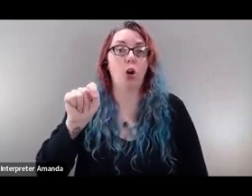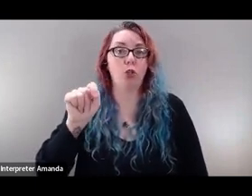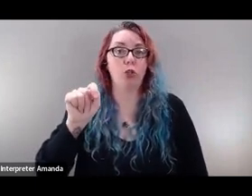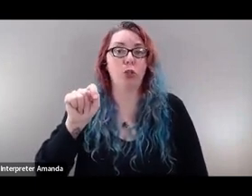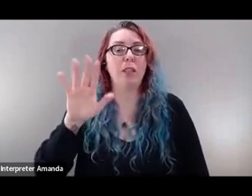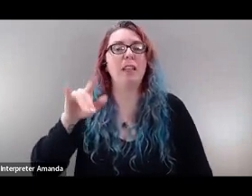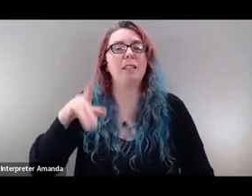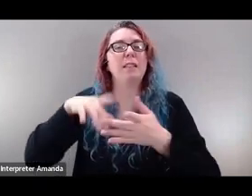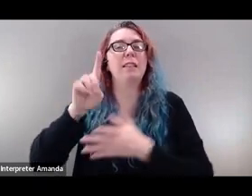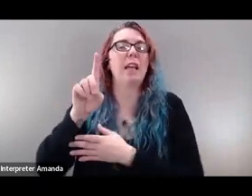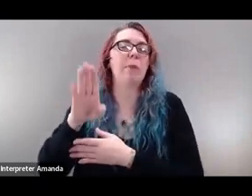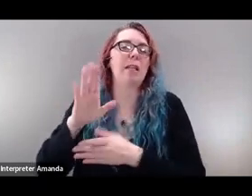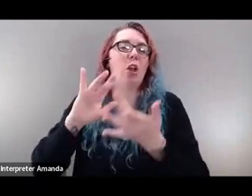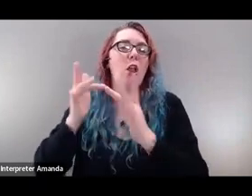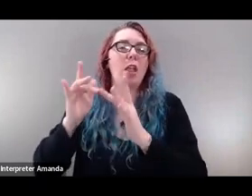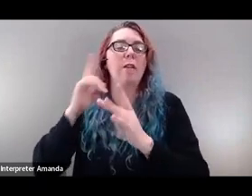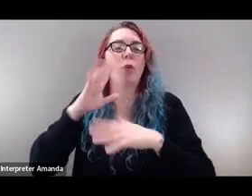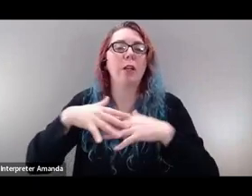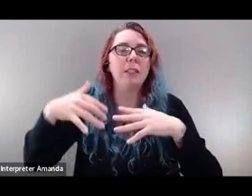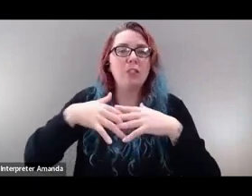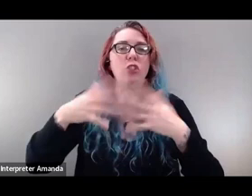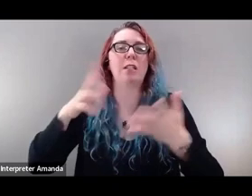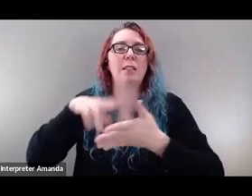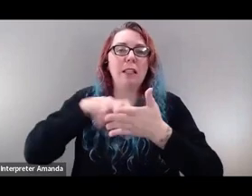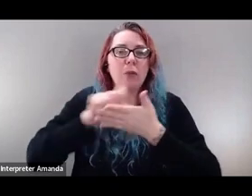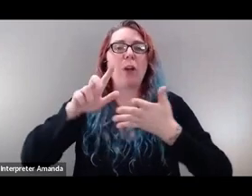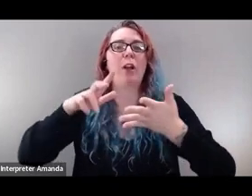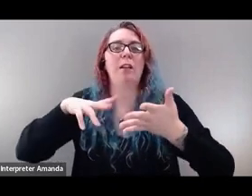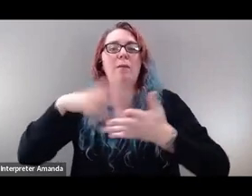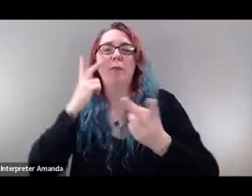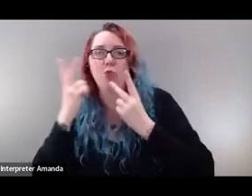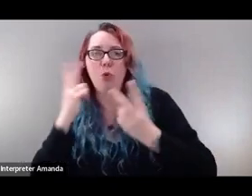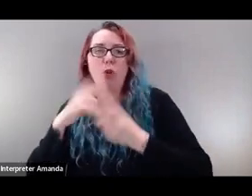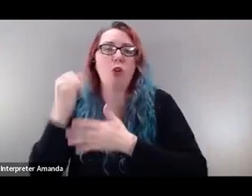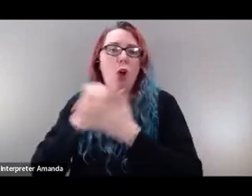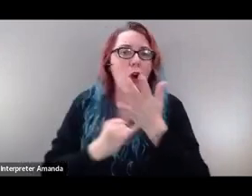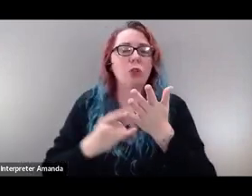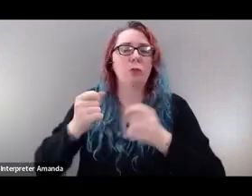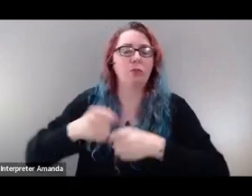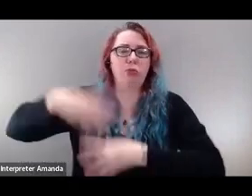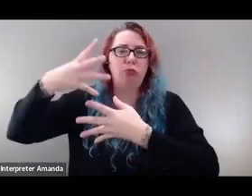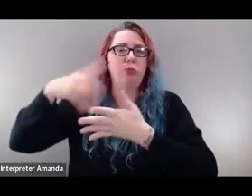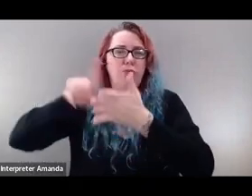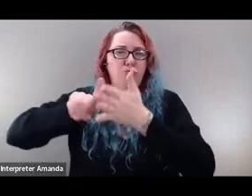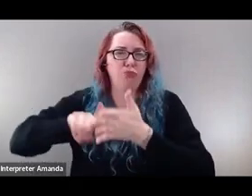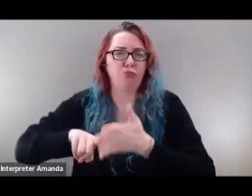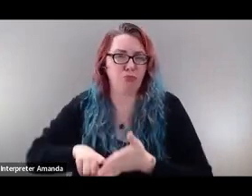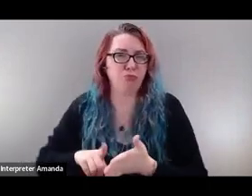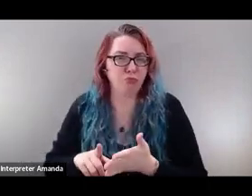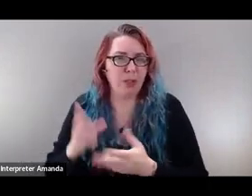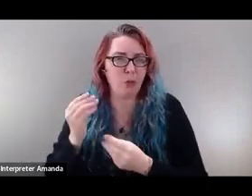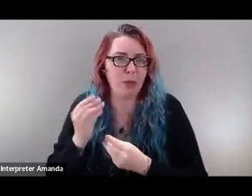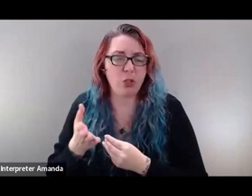indigenous, racialized, performing, literary, visual, and media arts professional. Can you tell us a little bit about your experience building